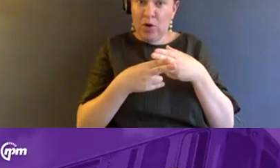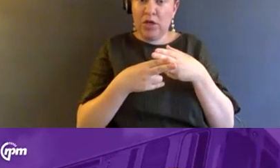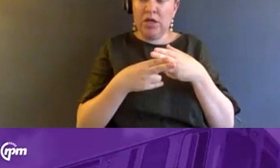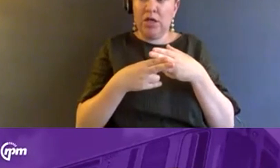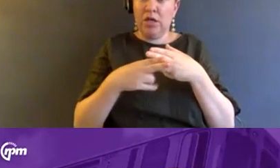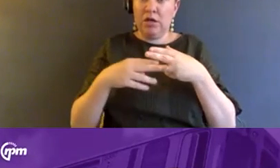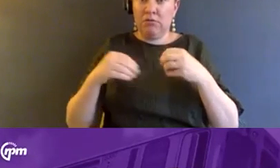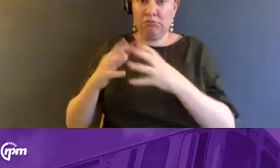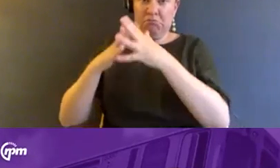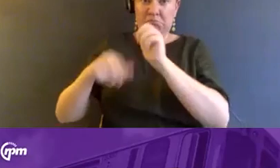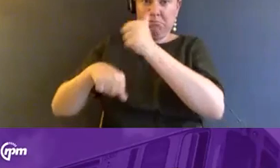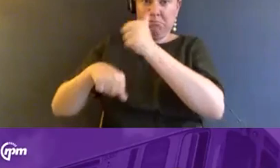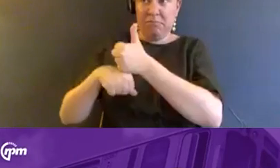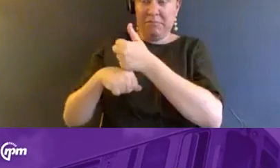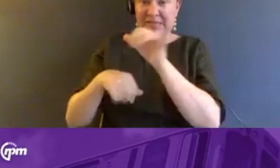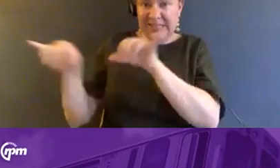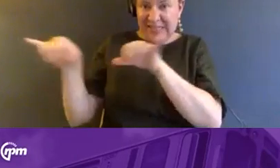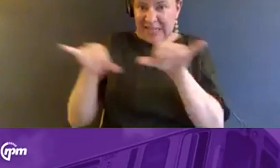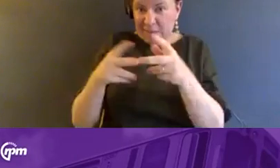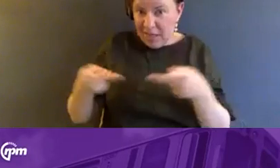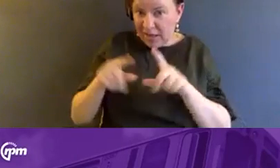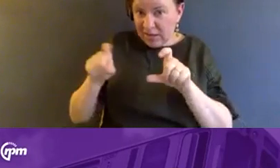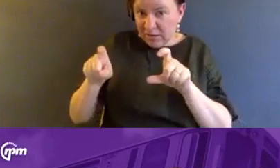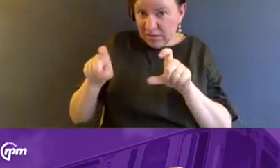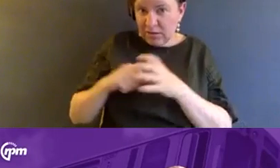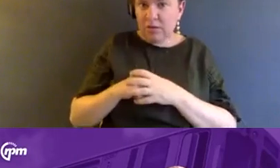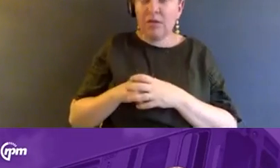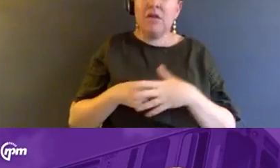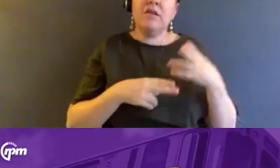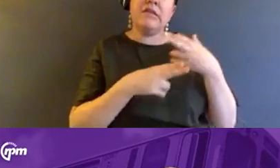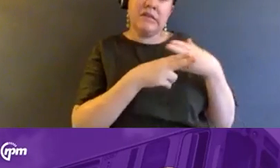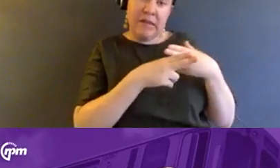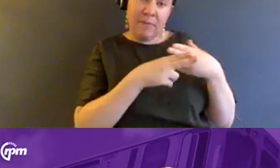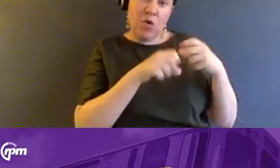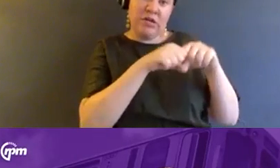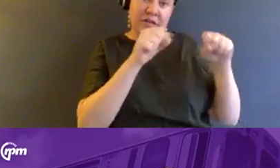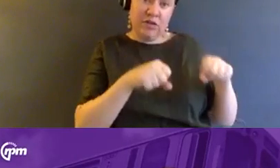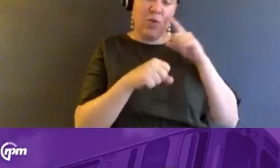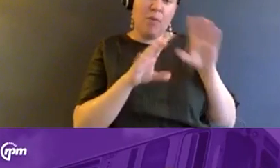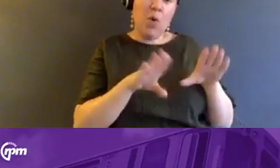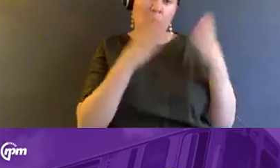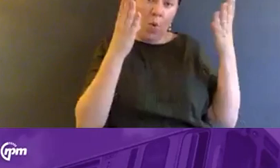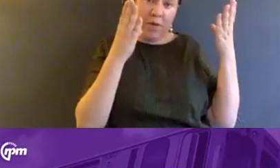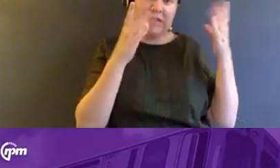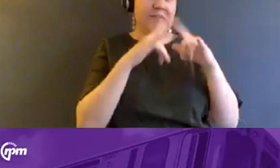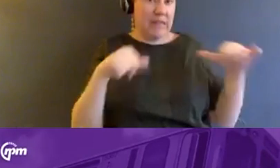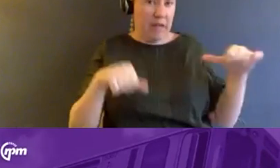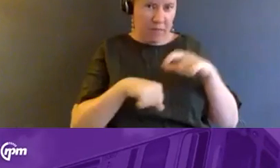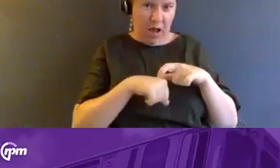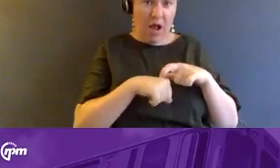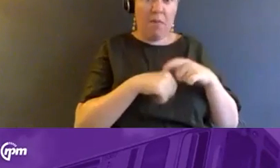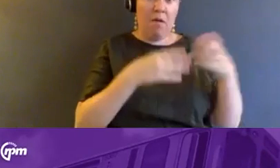nearby? It's a great question. So the temporary stations will be opening at the same time as